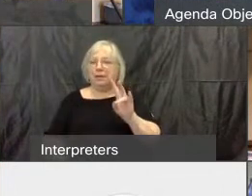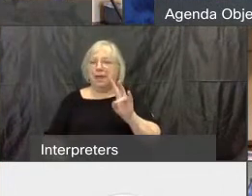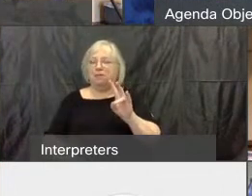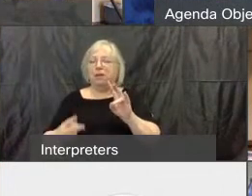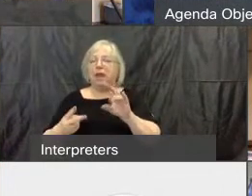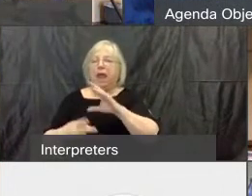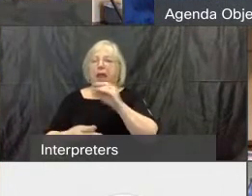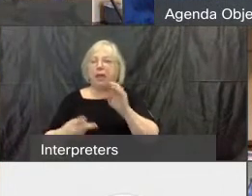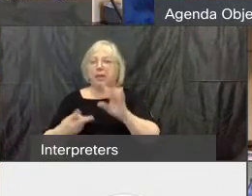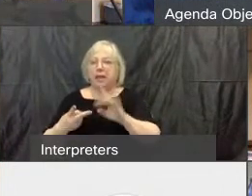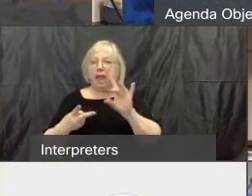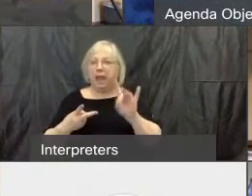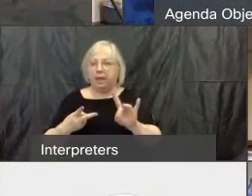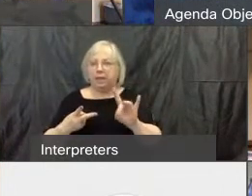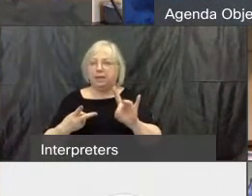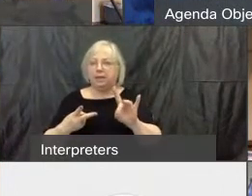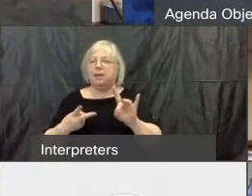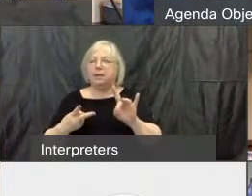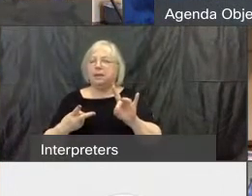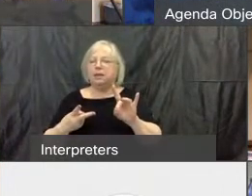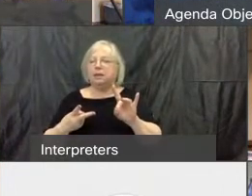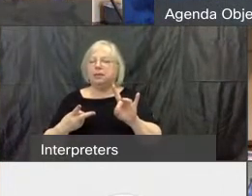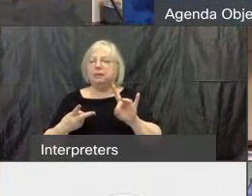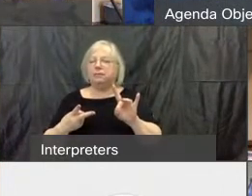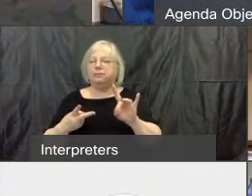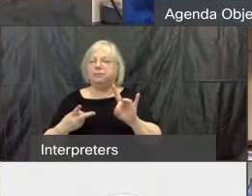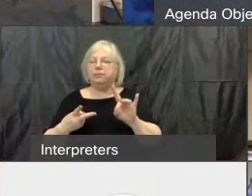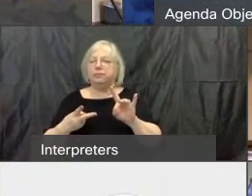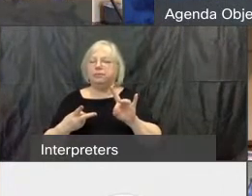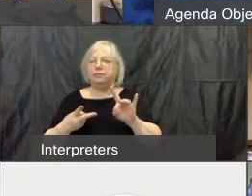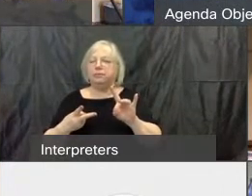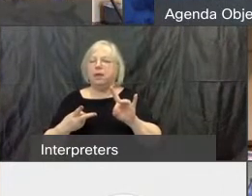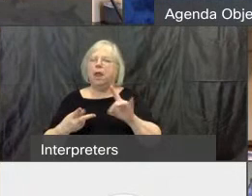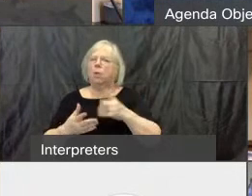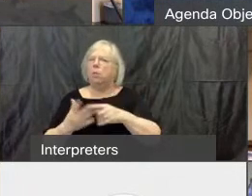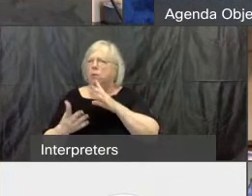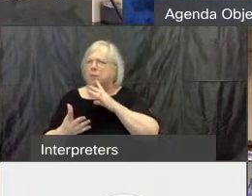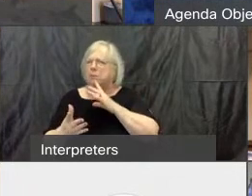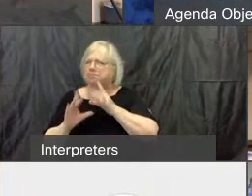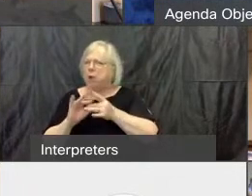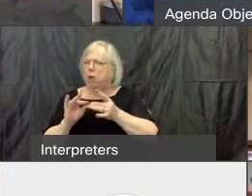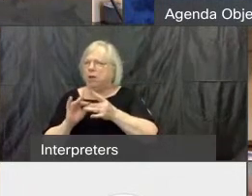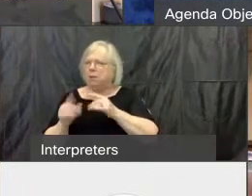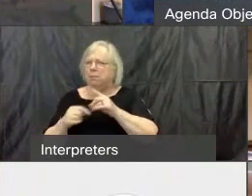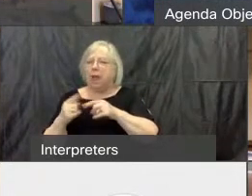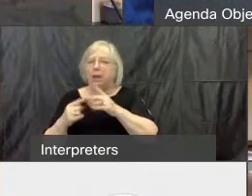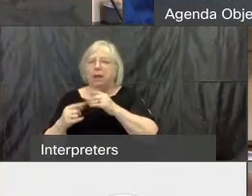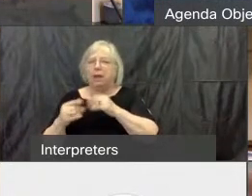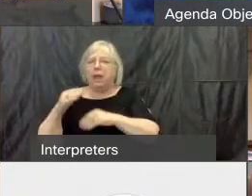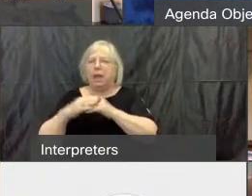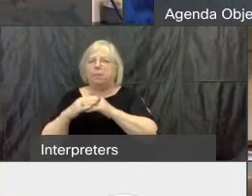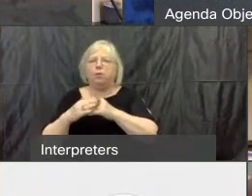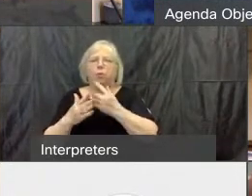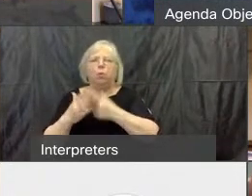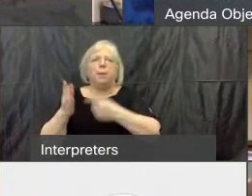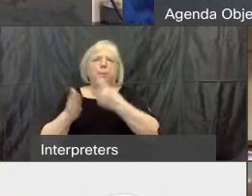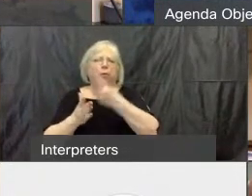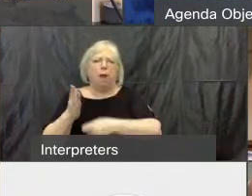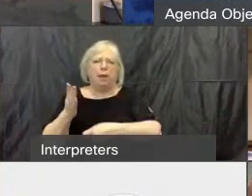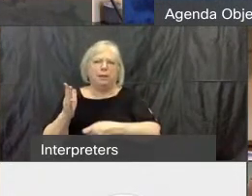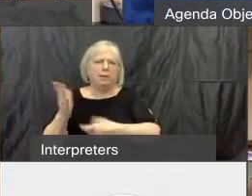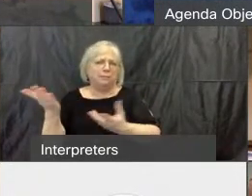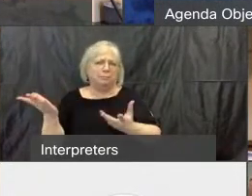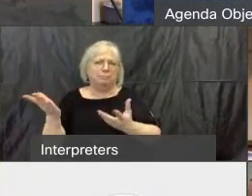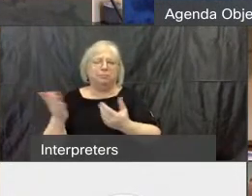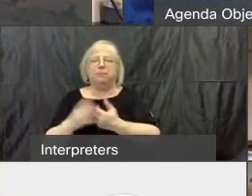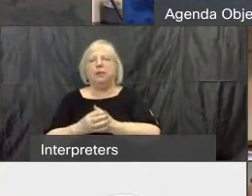and 8, what type of items are we talking about and up to what price point?